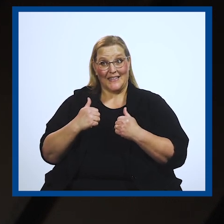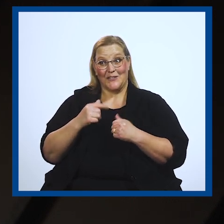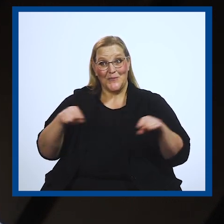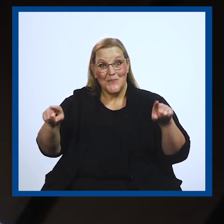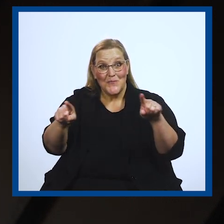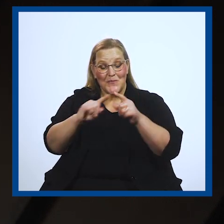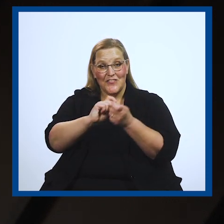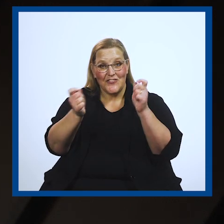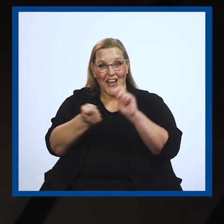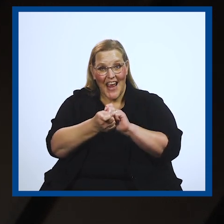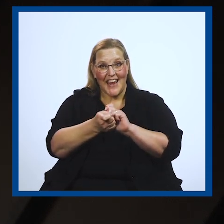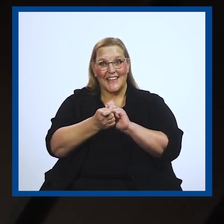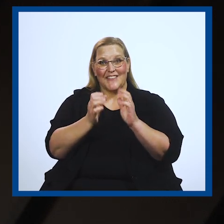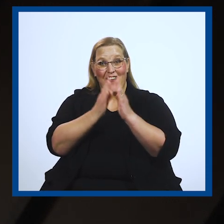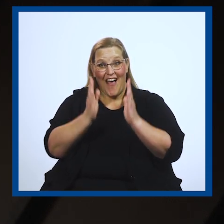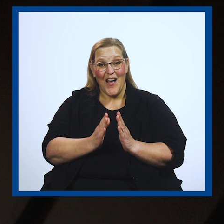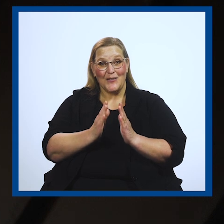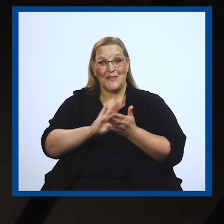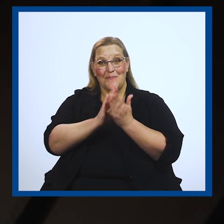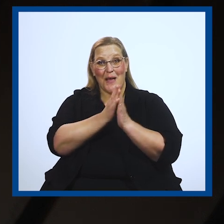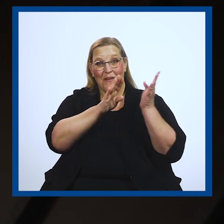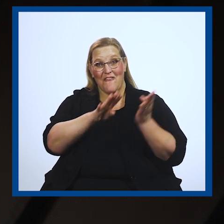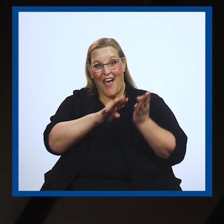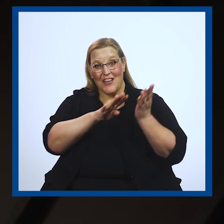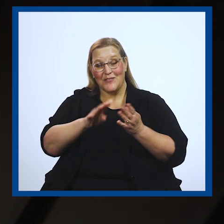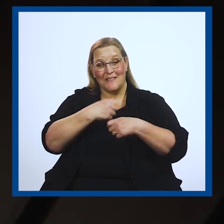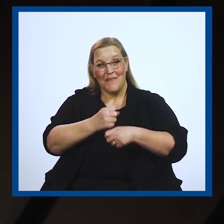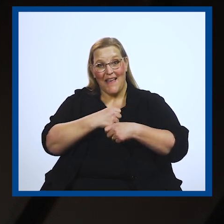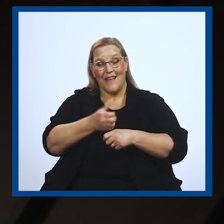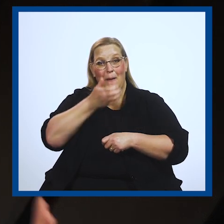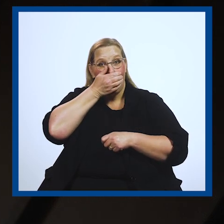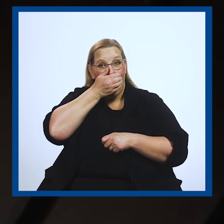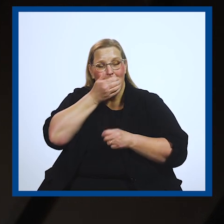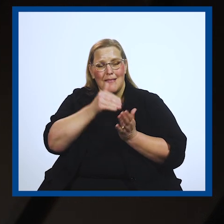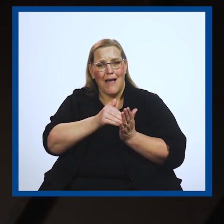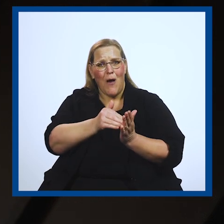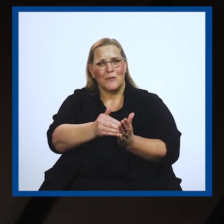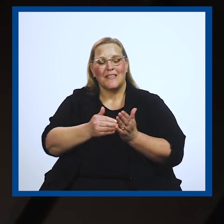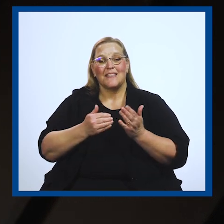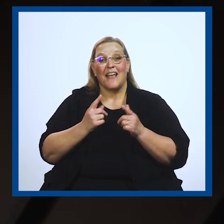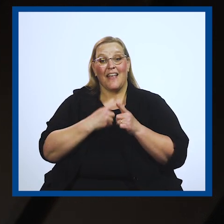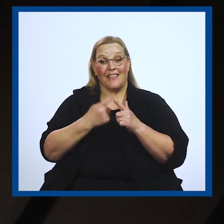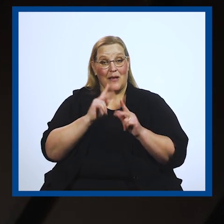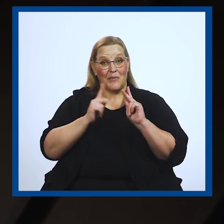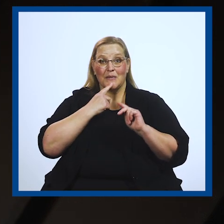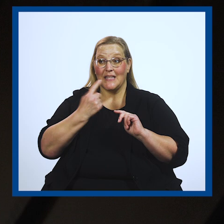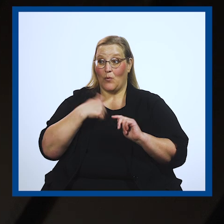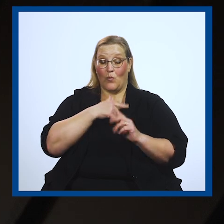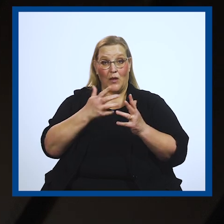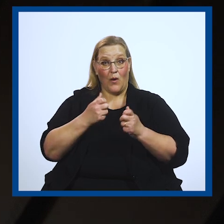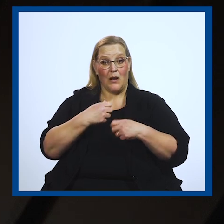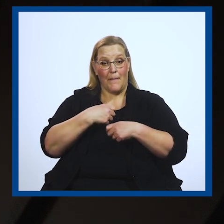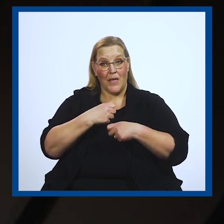living rooms into factories producing thousands of masks. And then we've had a bunch of people said, we want to build the